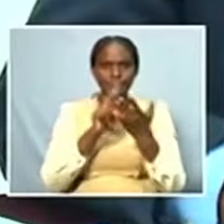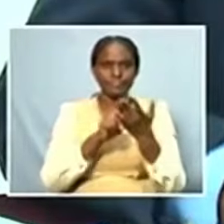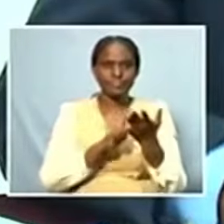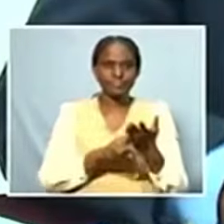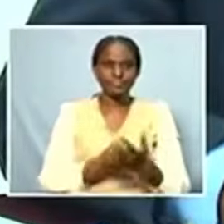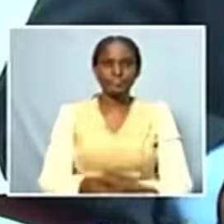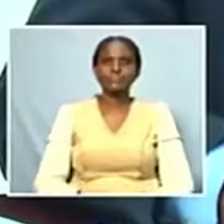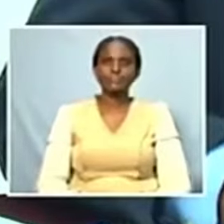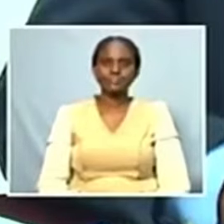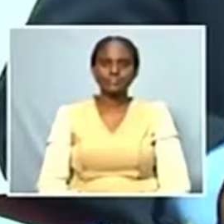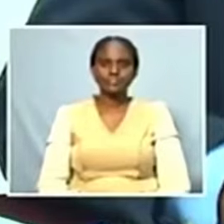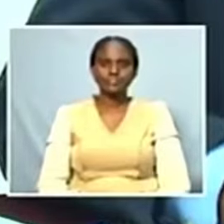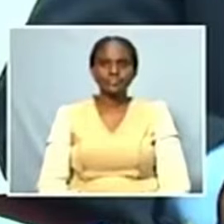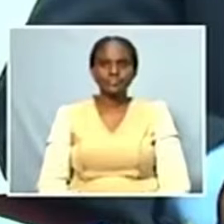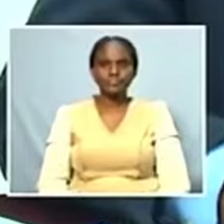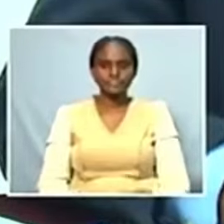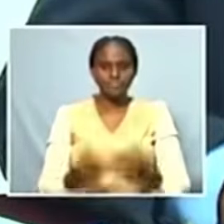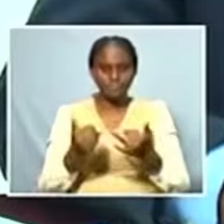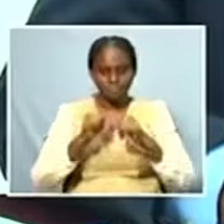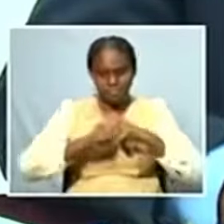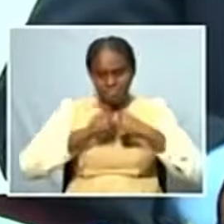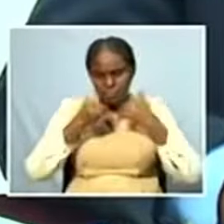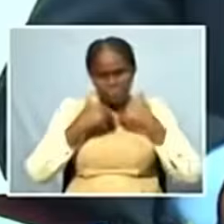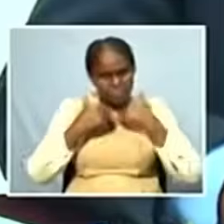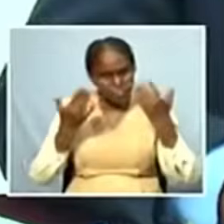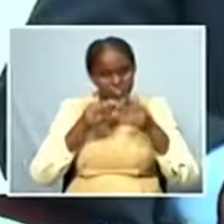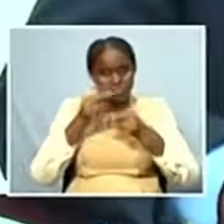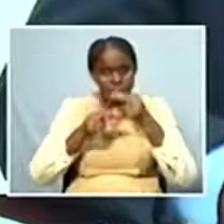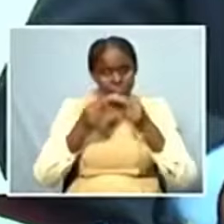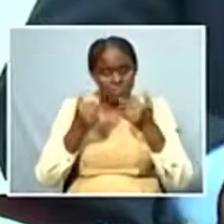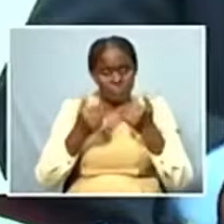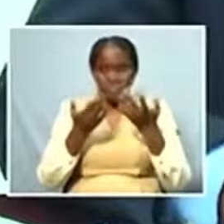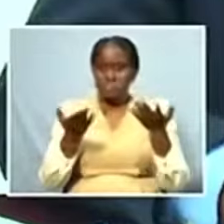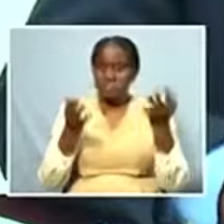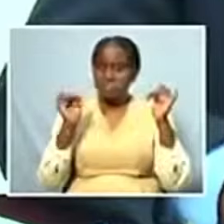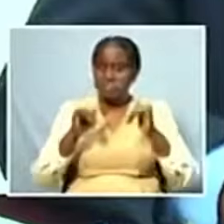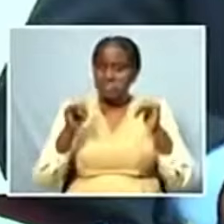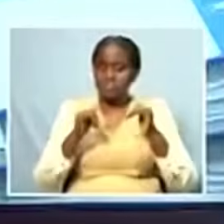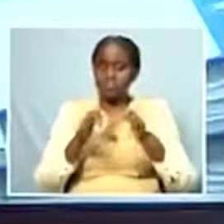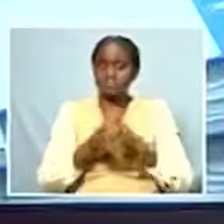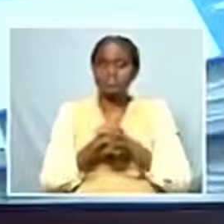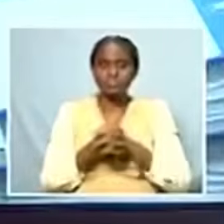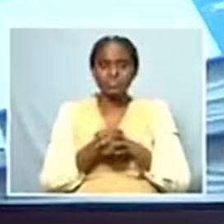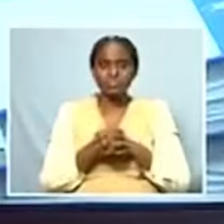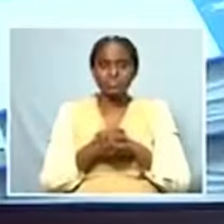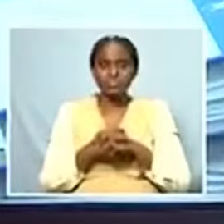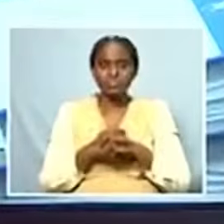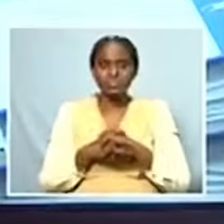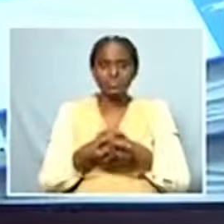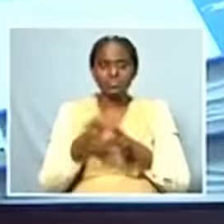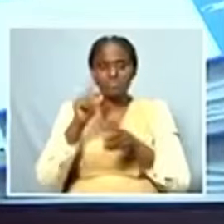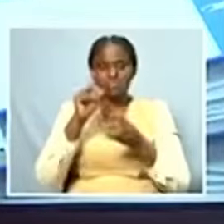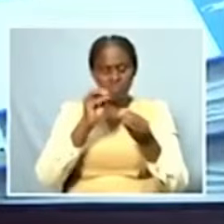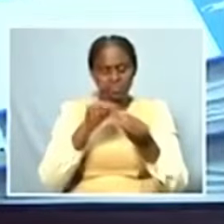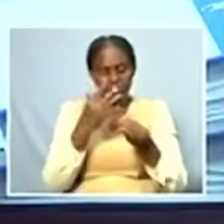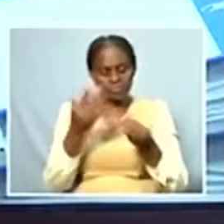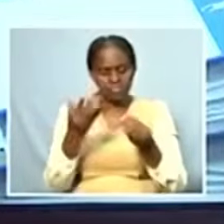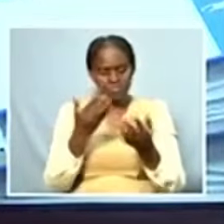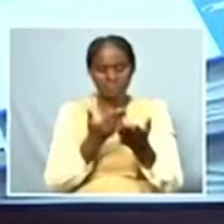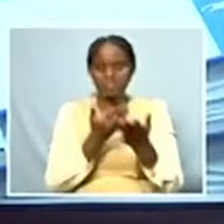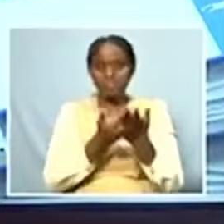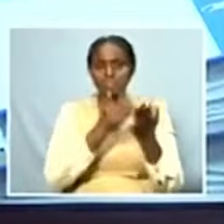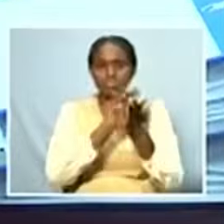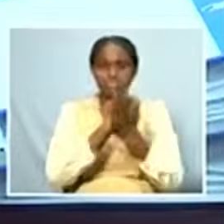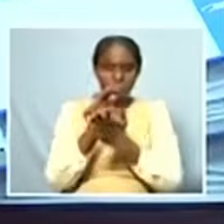report. Okay. So now we don't have it, so it means that, yeah. PS, and just one more thing on this